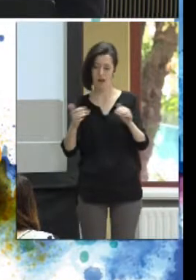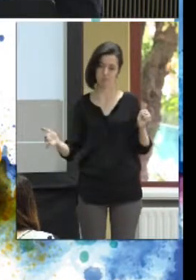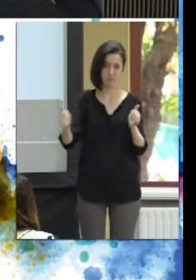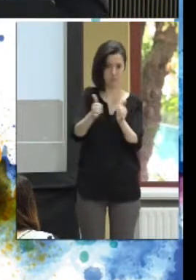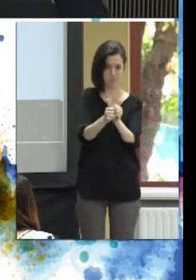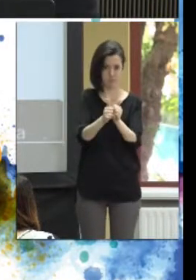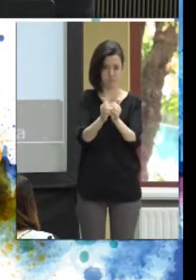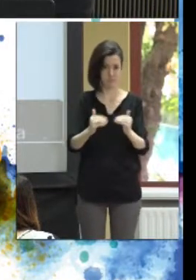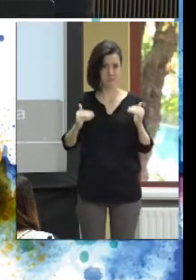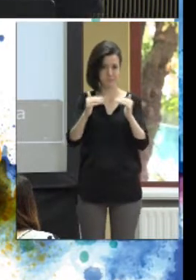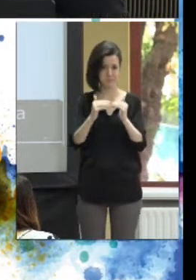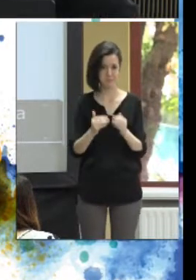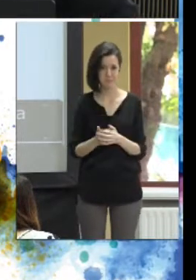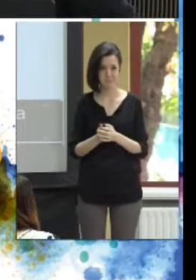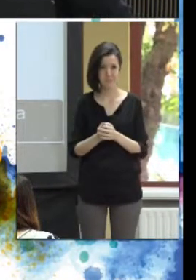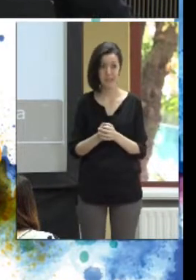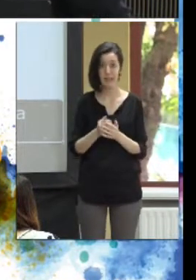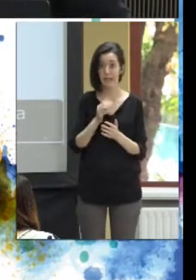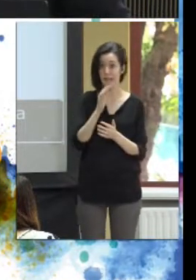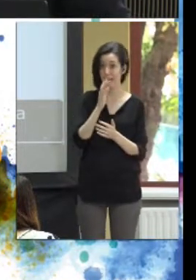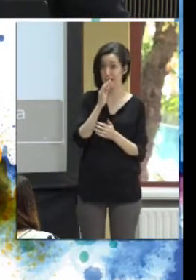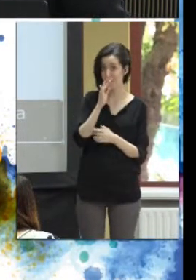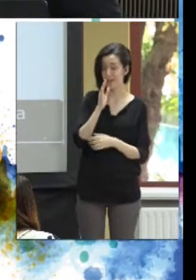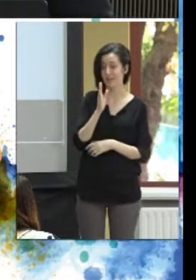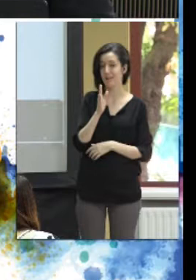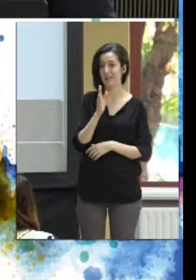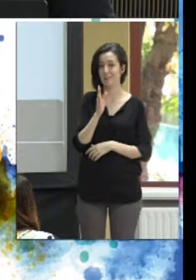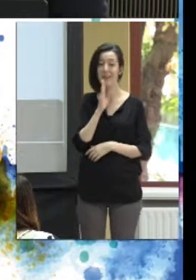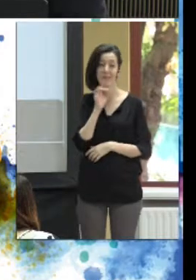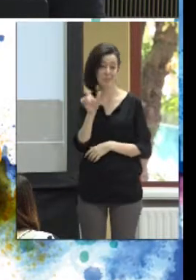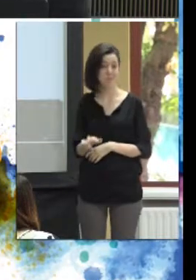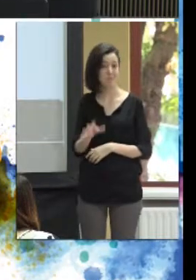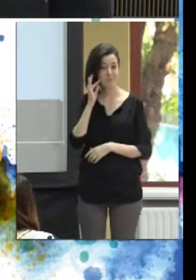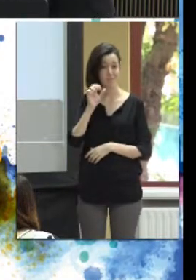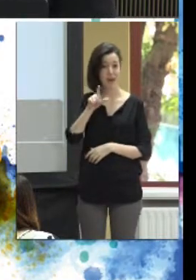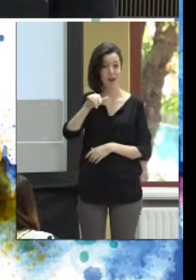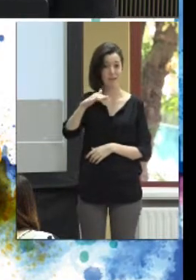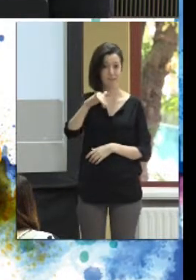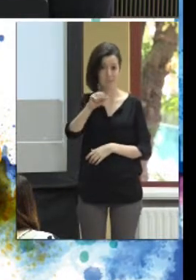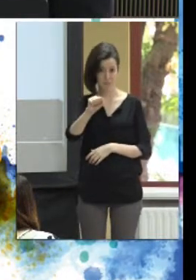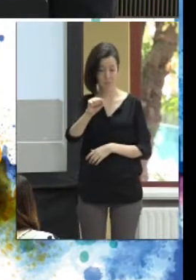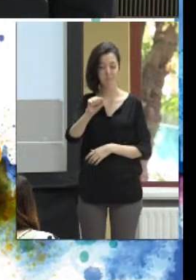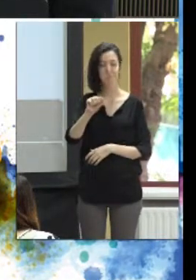to bridge the digital gap that had always existed. As Alicia said,